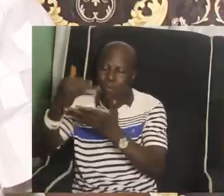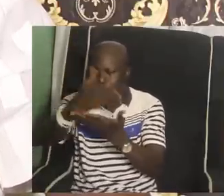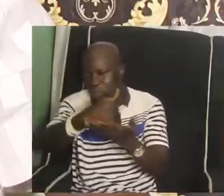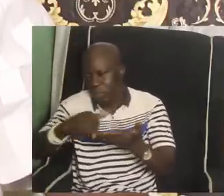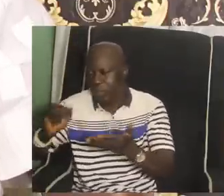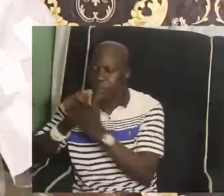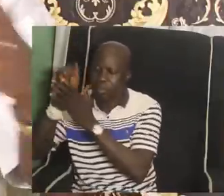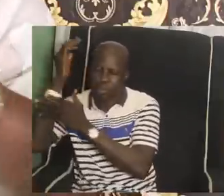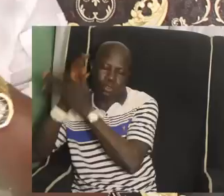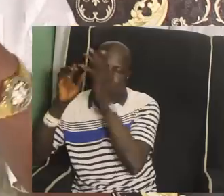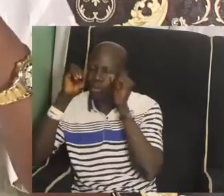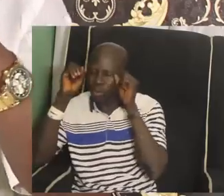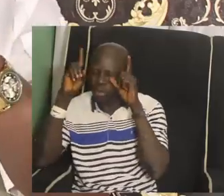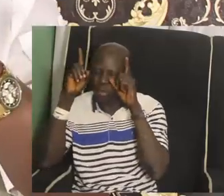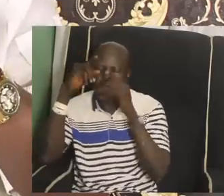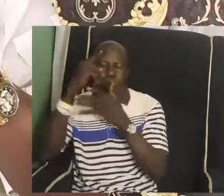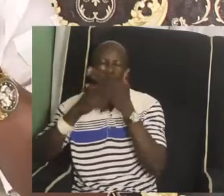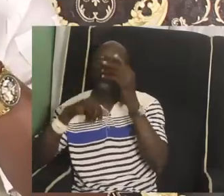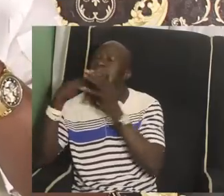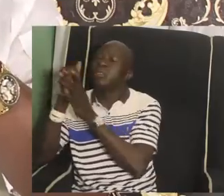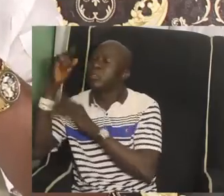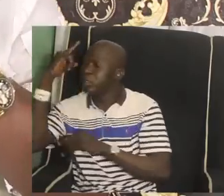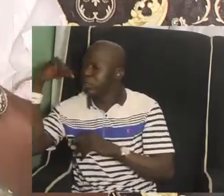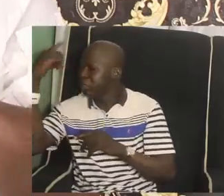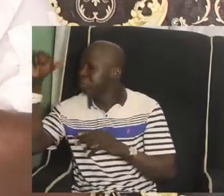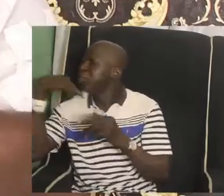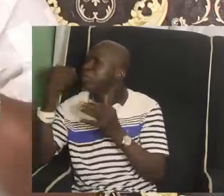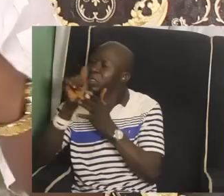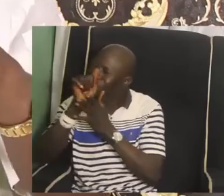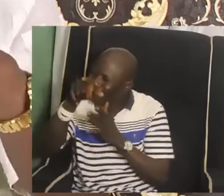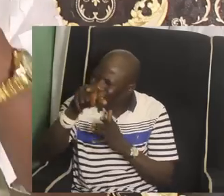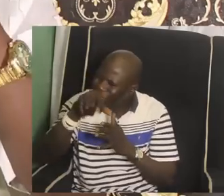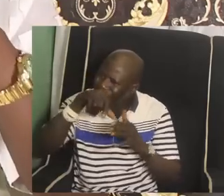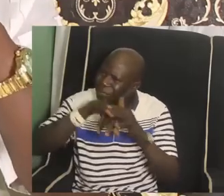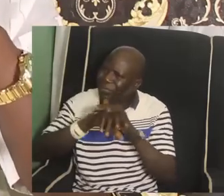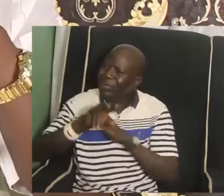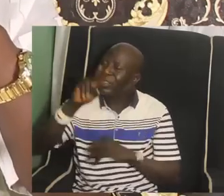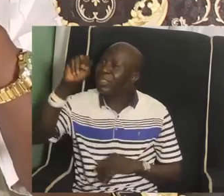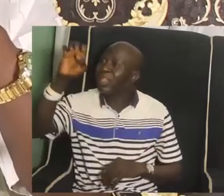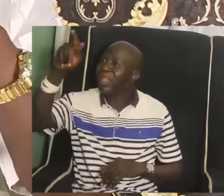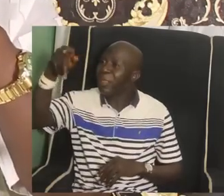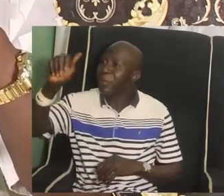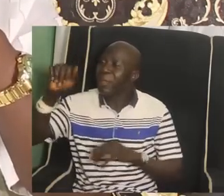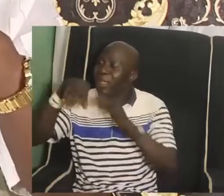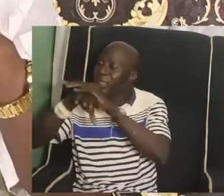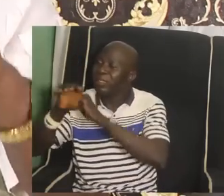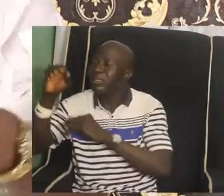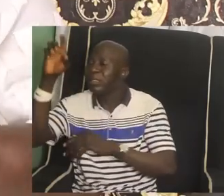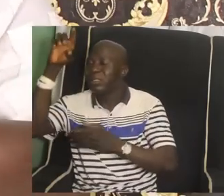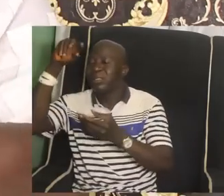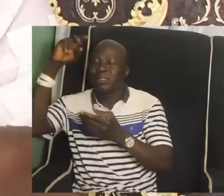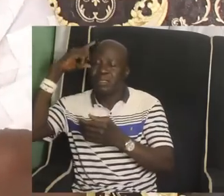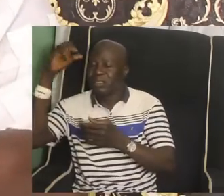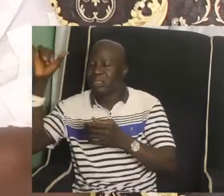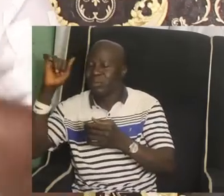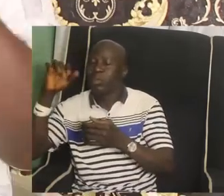she woke up Now, what your dream is telling you is that NEPA lo ju alaise meji no ma se. NEPA in the dream does two things. It's